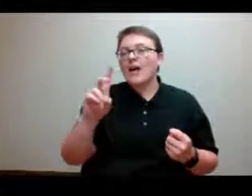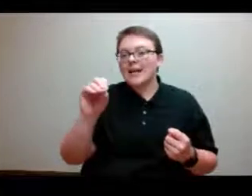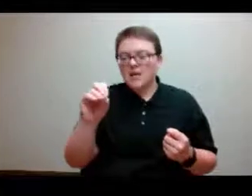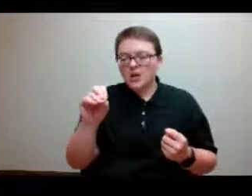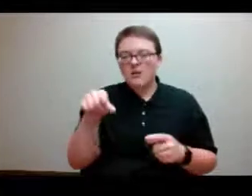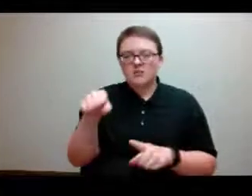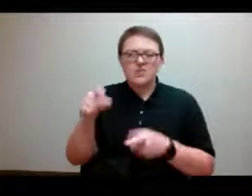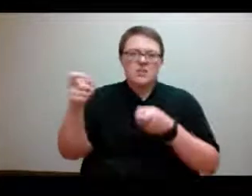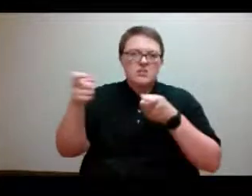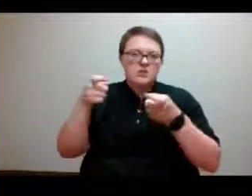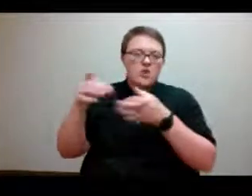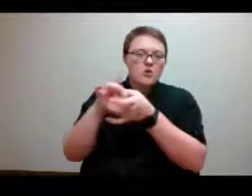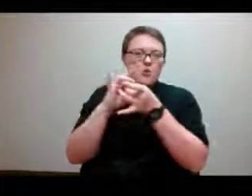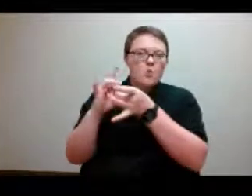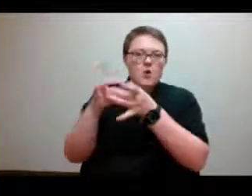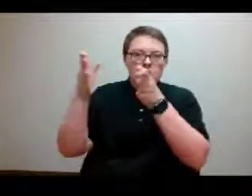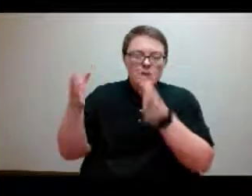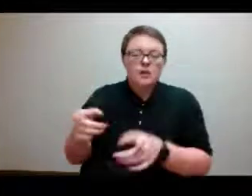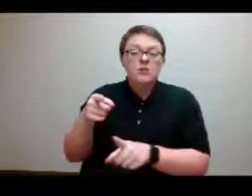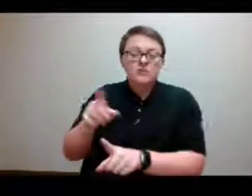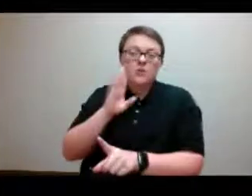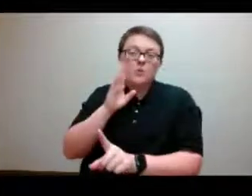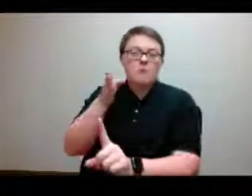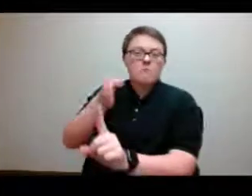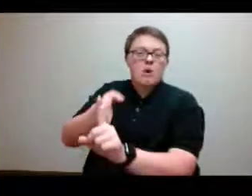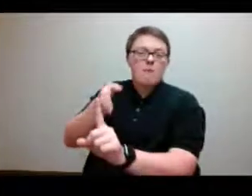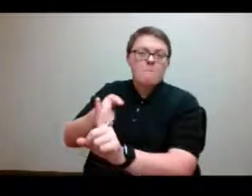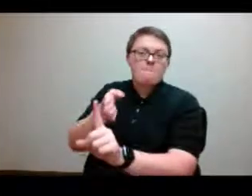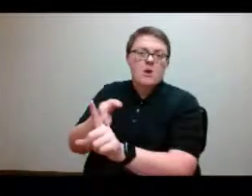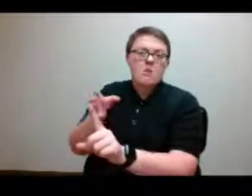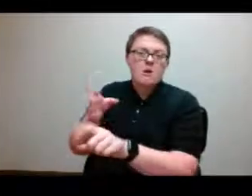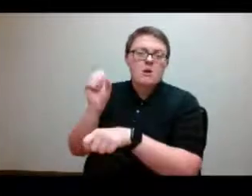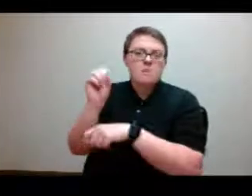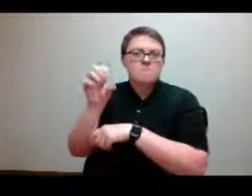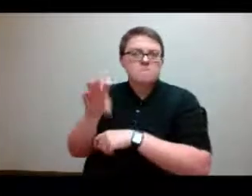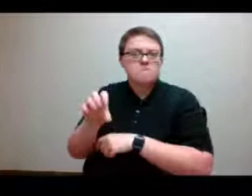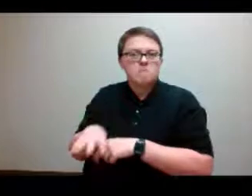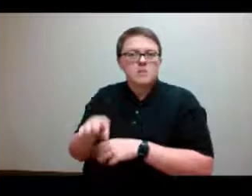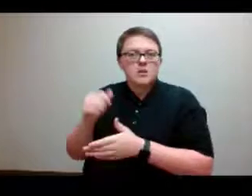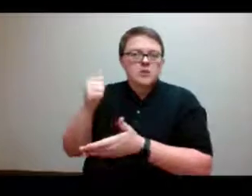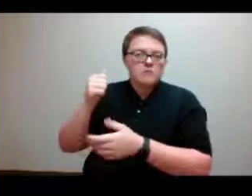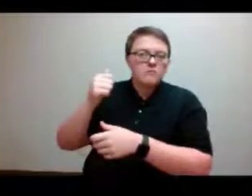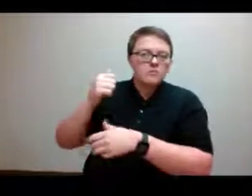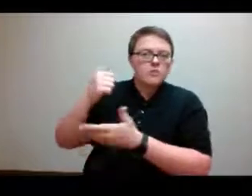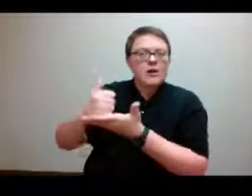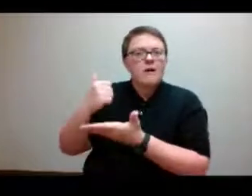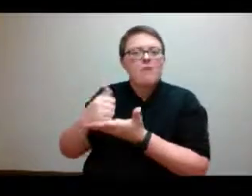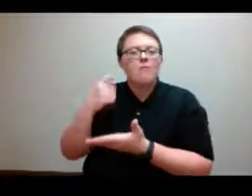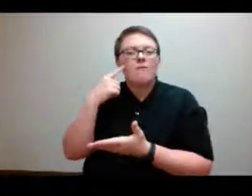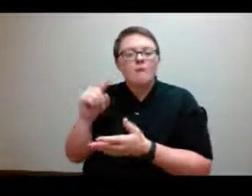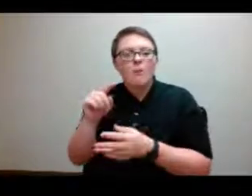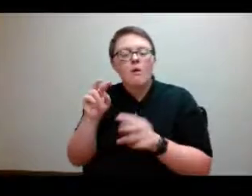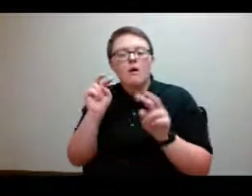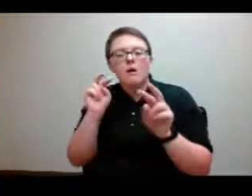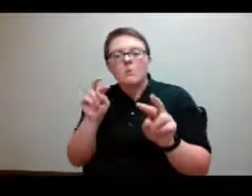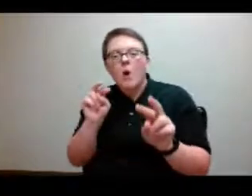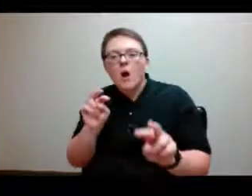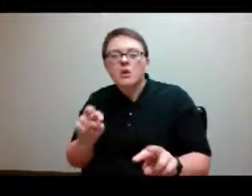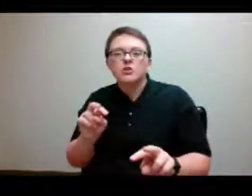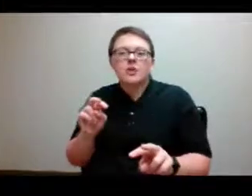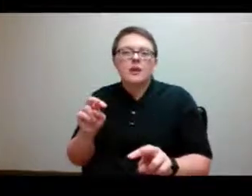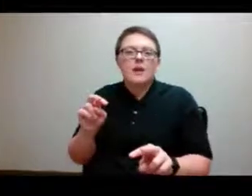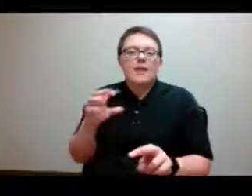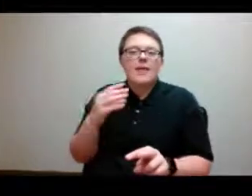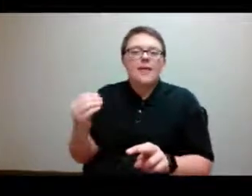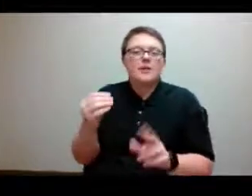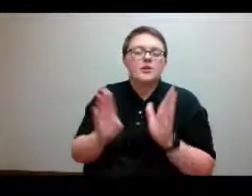be the primary contributor for curating and keeping up with that experience for faculty. And so this will be an ongoing project